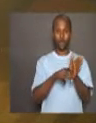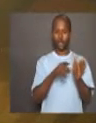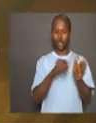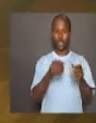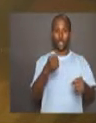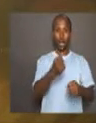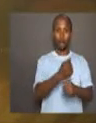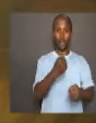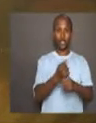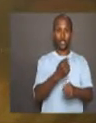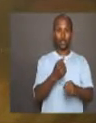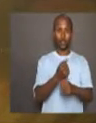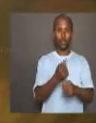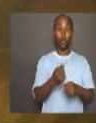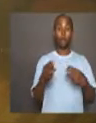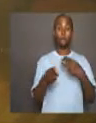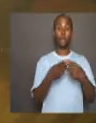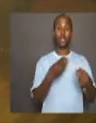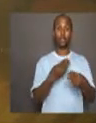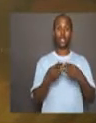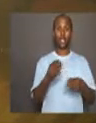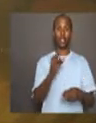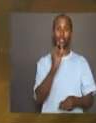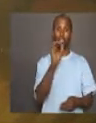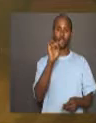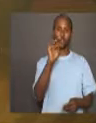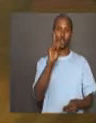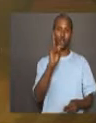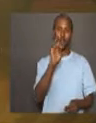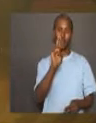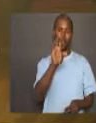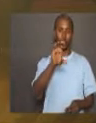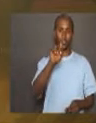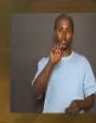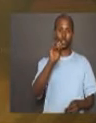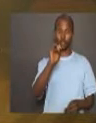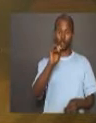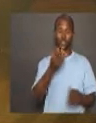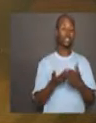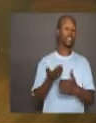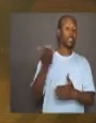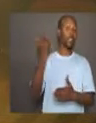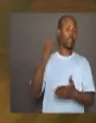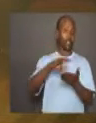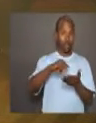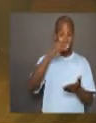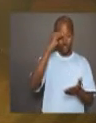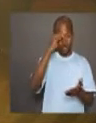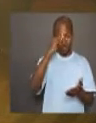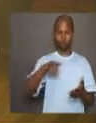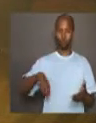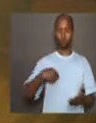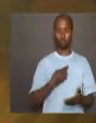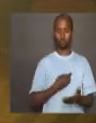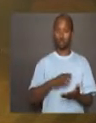and application of mathematical induction. In the last lesson, we